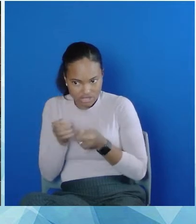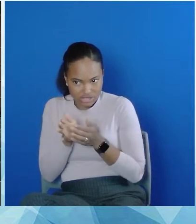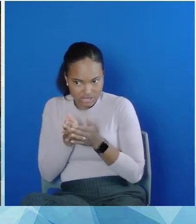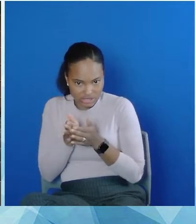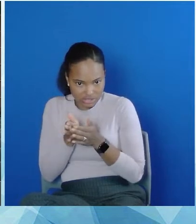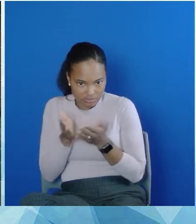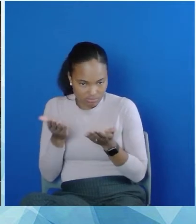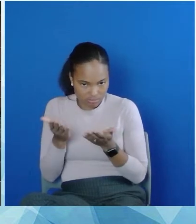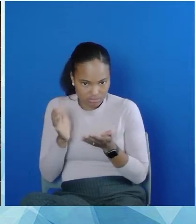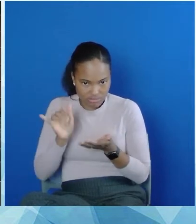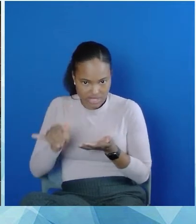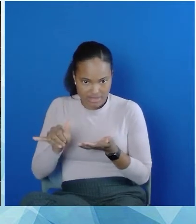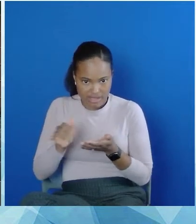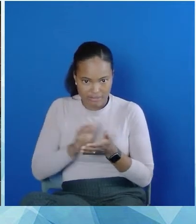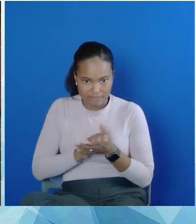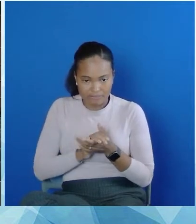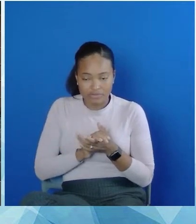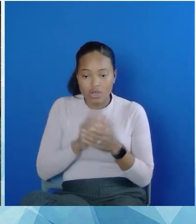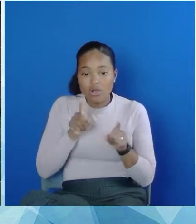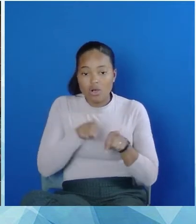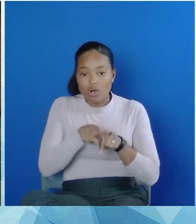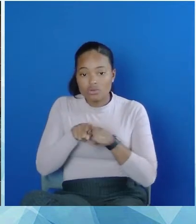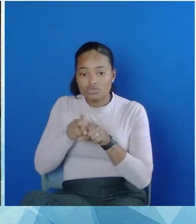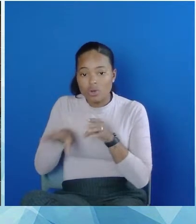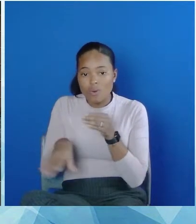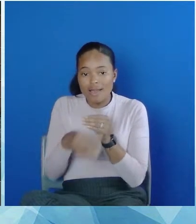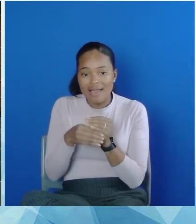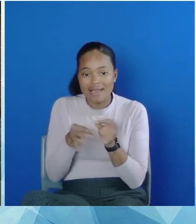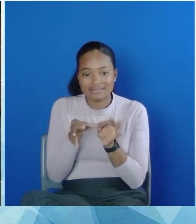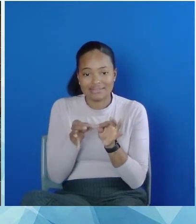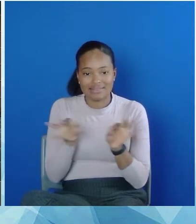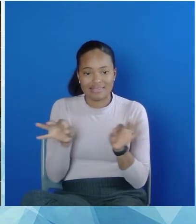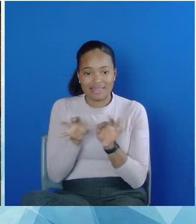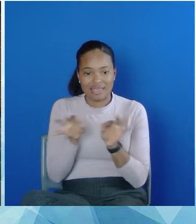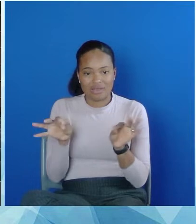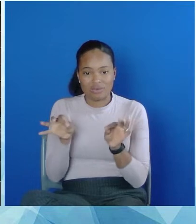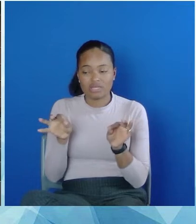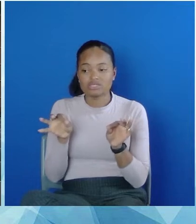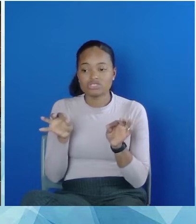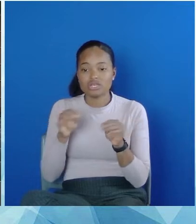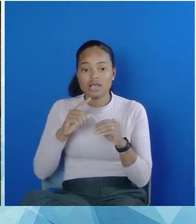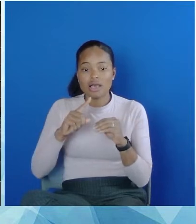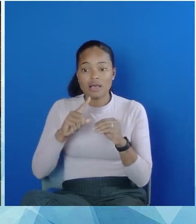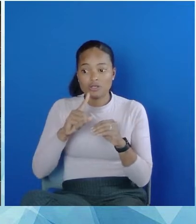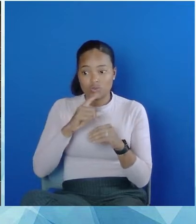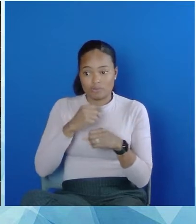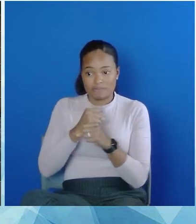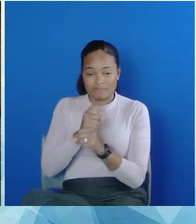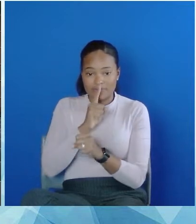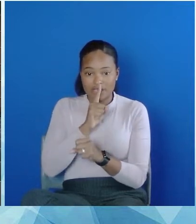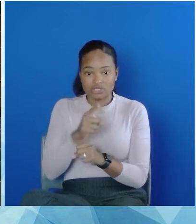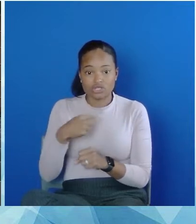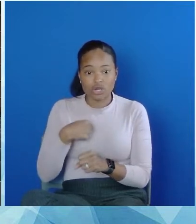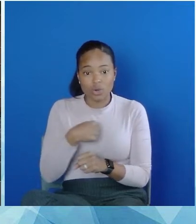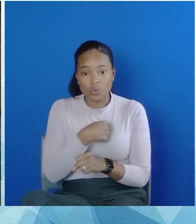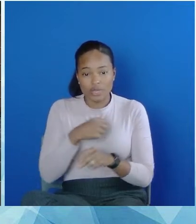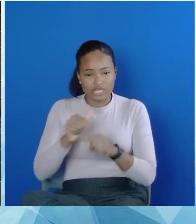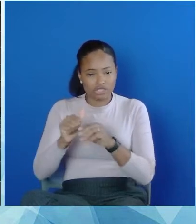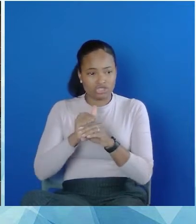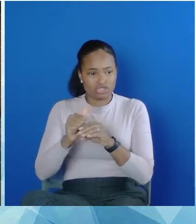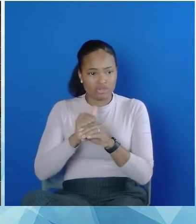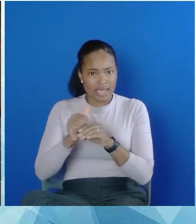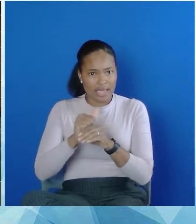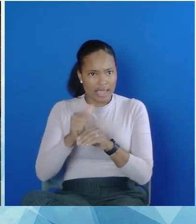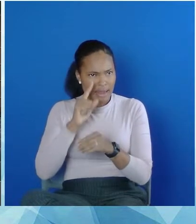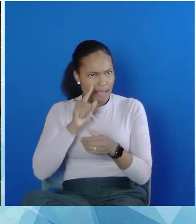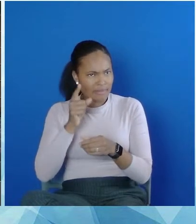And then it is also adding language, ensuring that we are training on an annual, I believe it's, yes, on